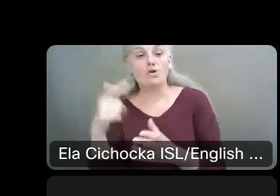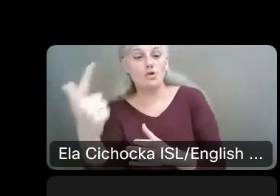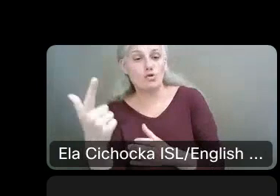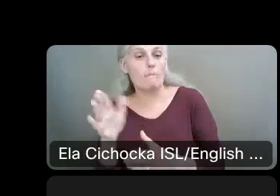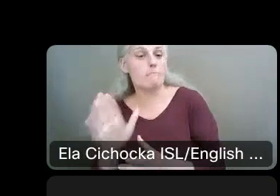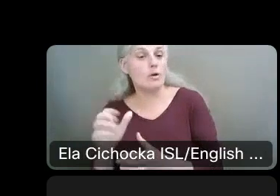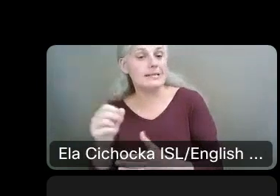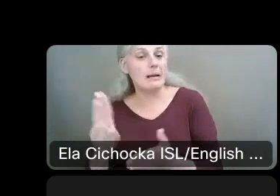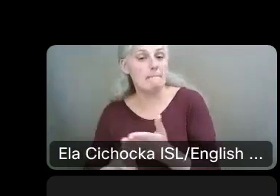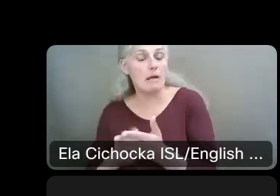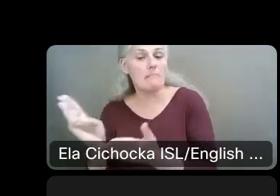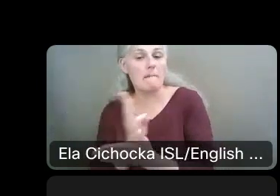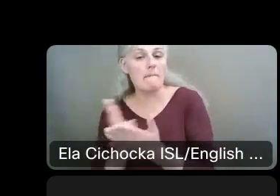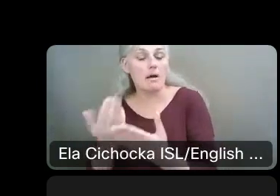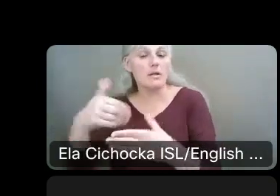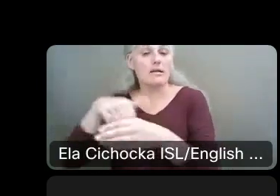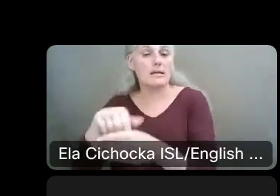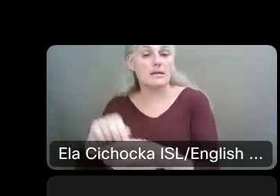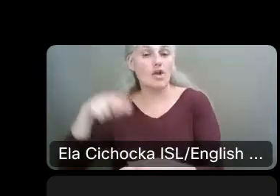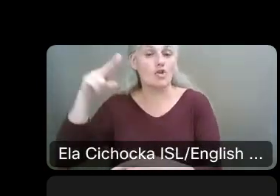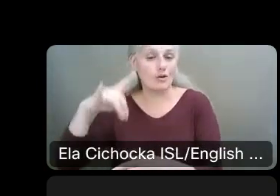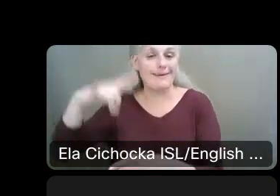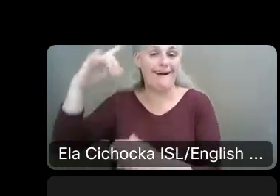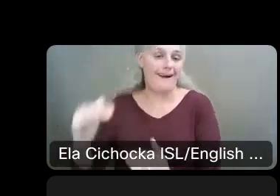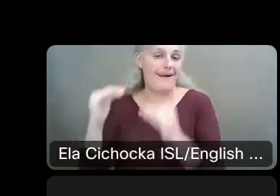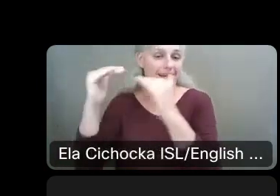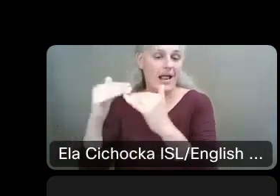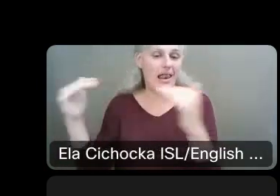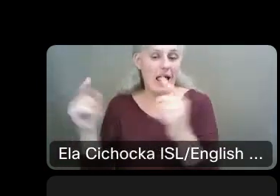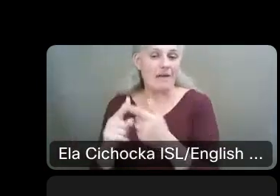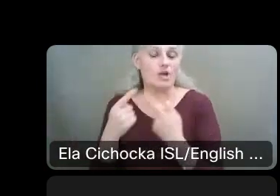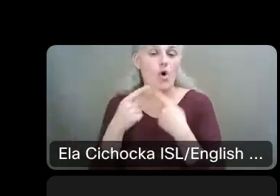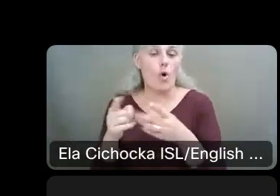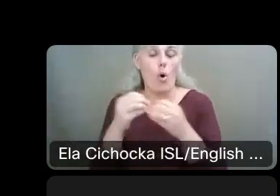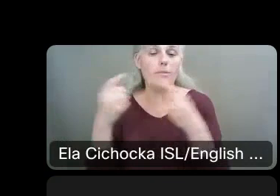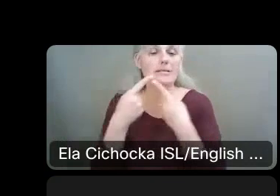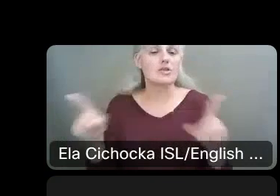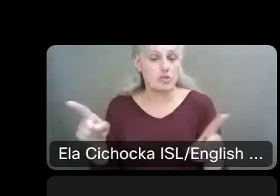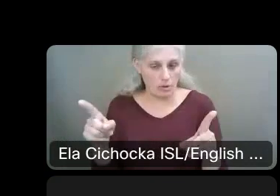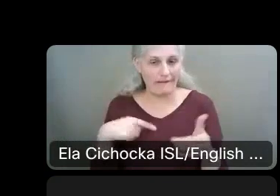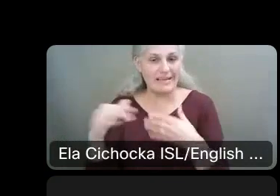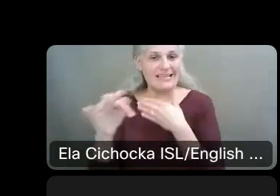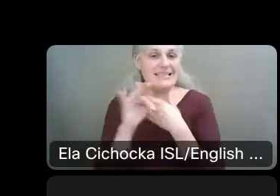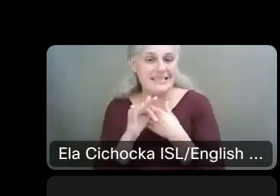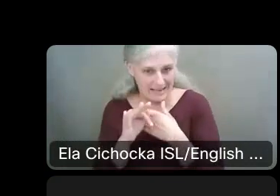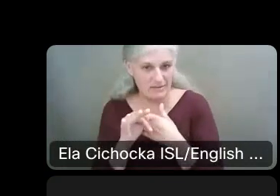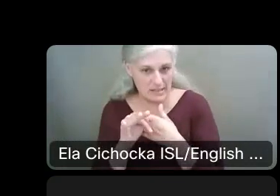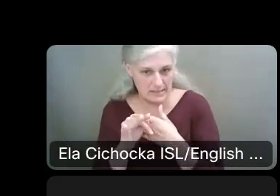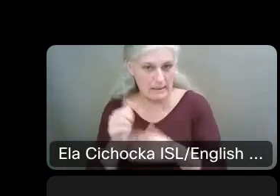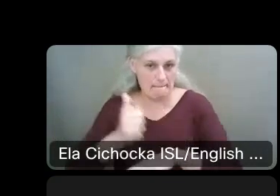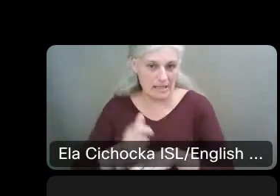as part of the role, have to engage in those higher level open disclosures, as is the face-to-face training for